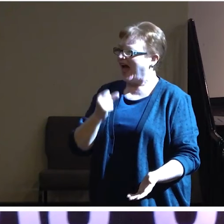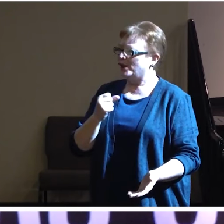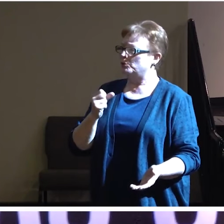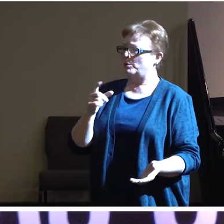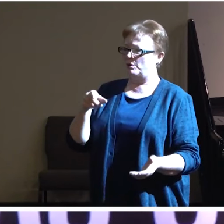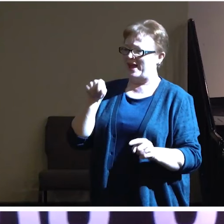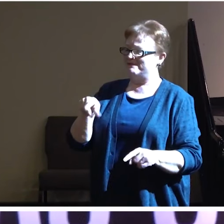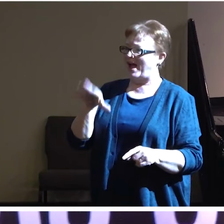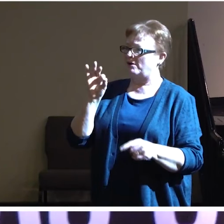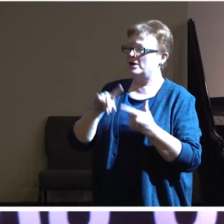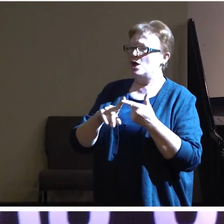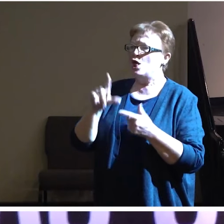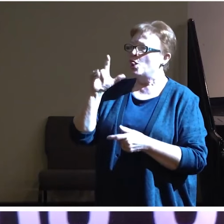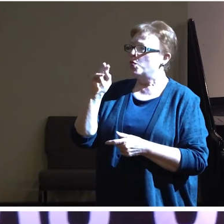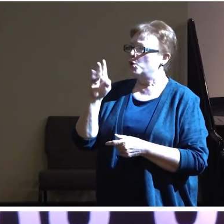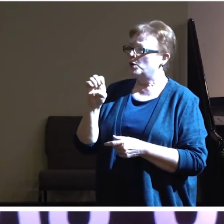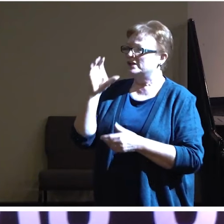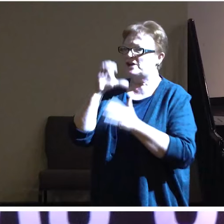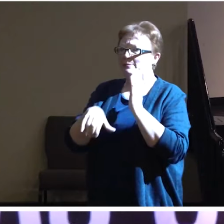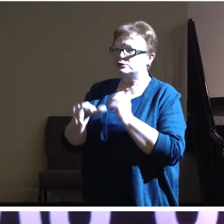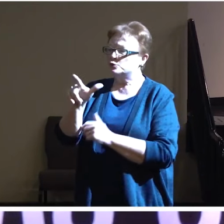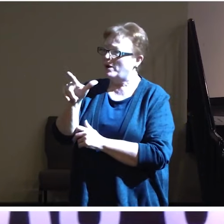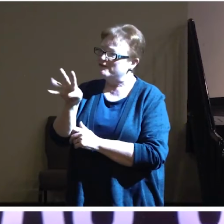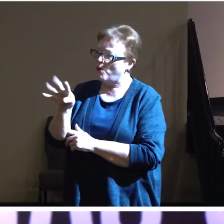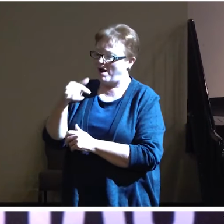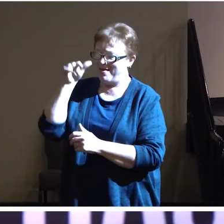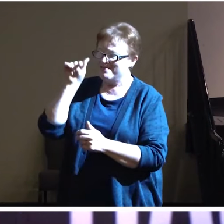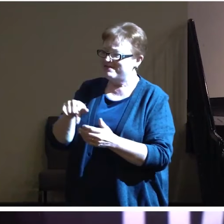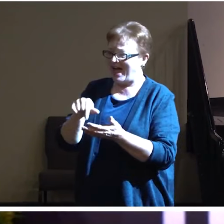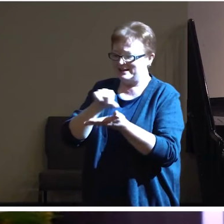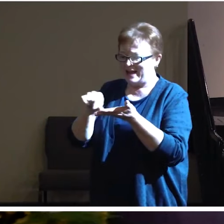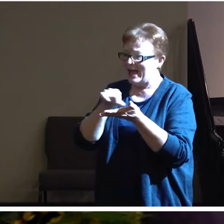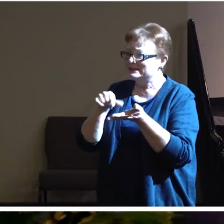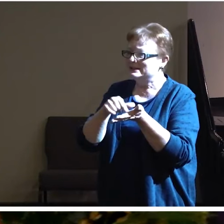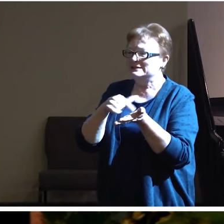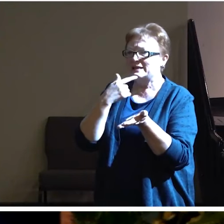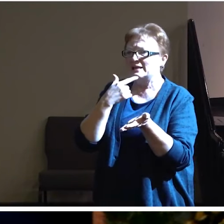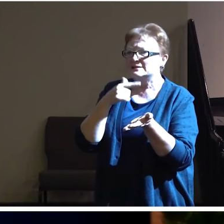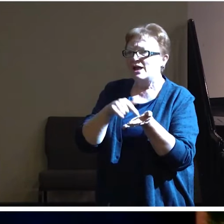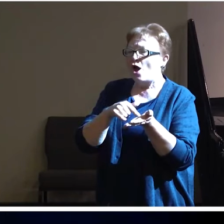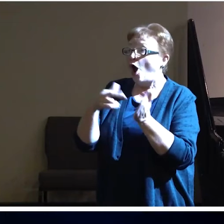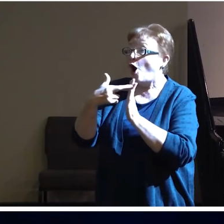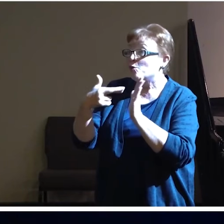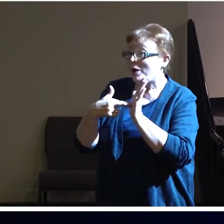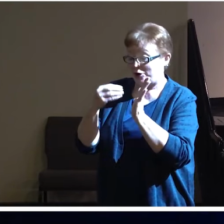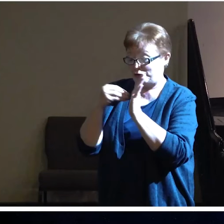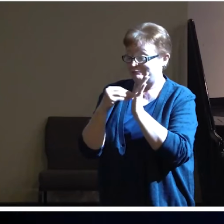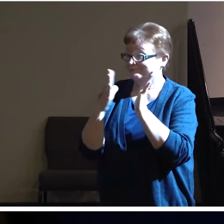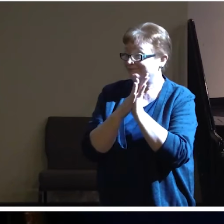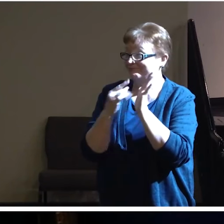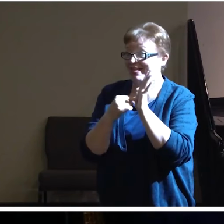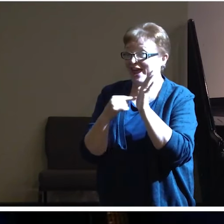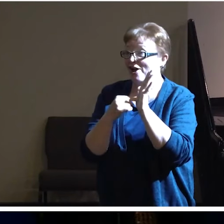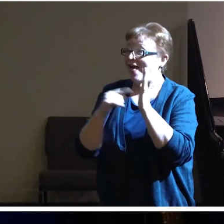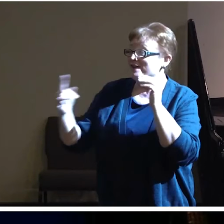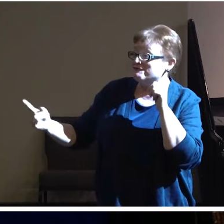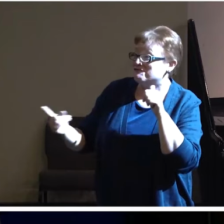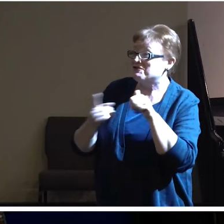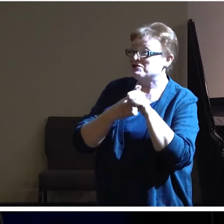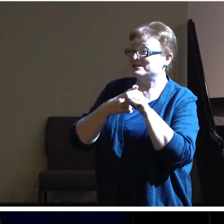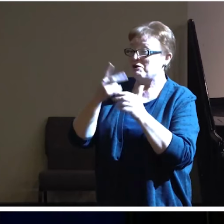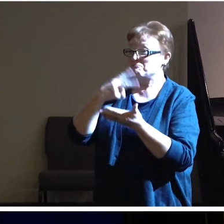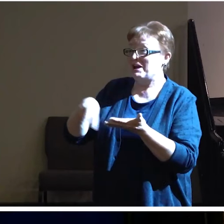of Luke chapter 24. In this text, we have a record of that first Resurrection